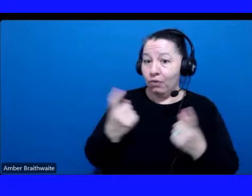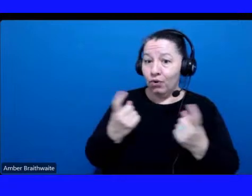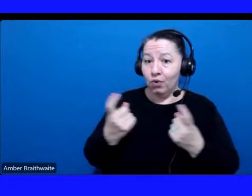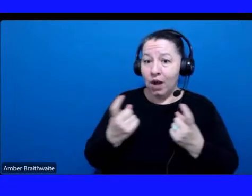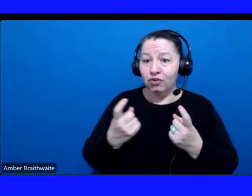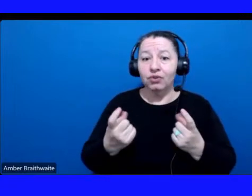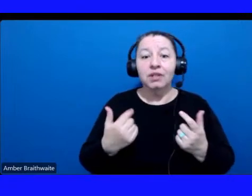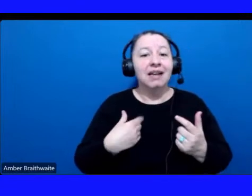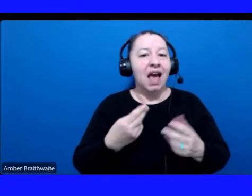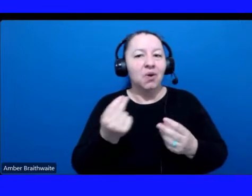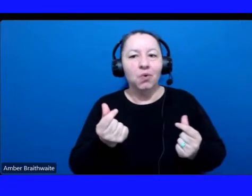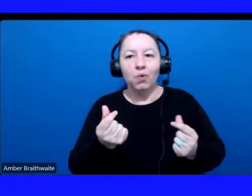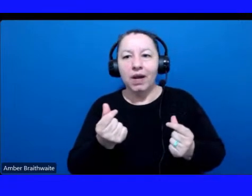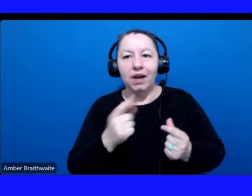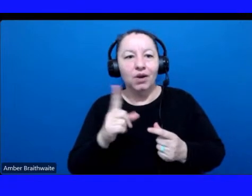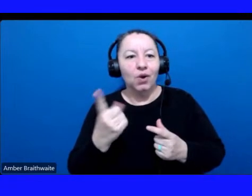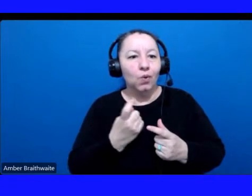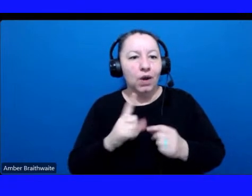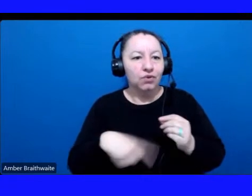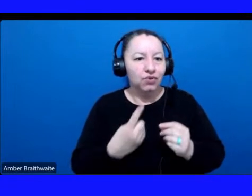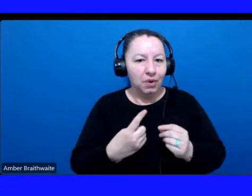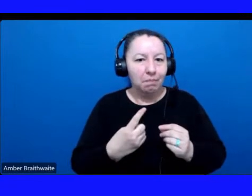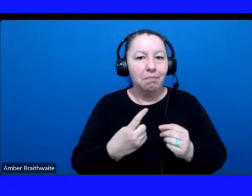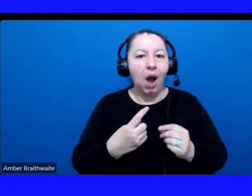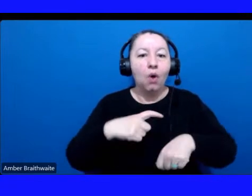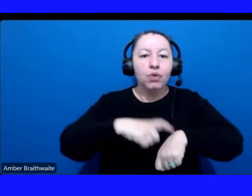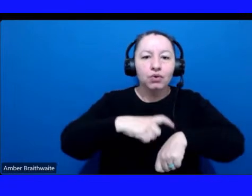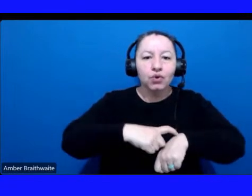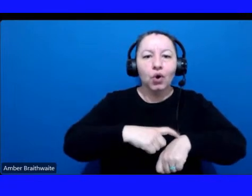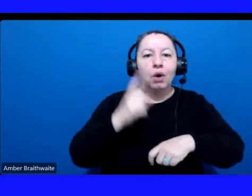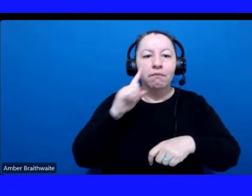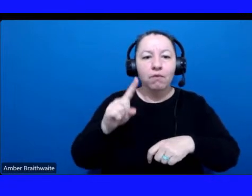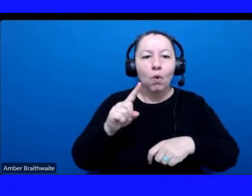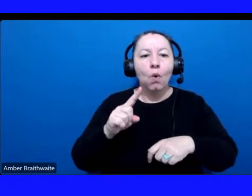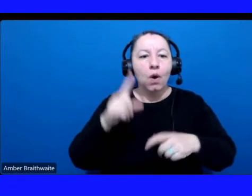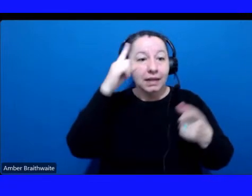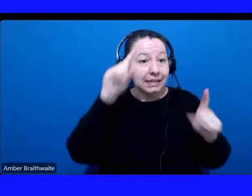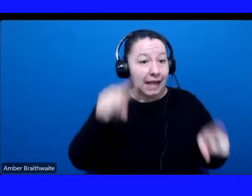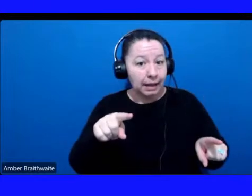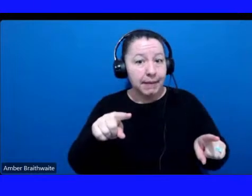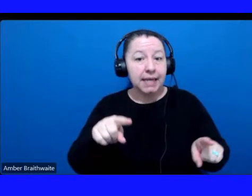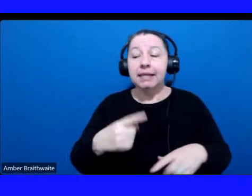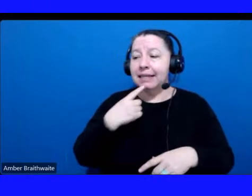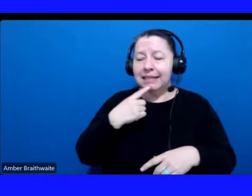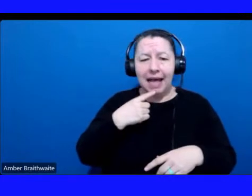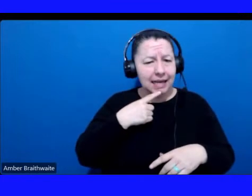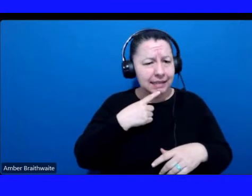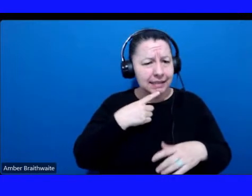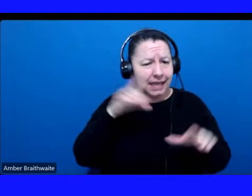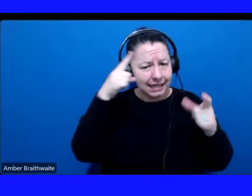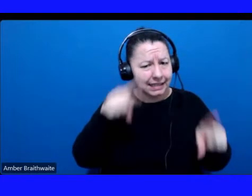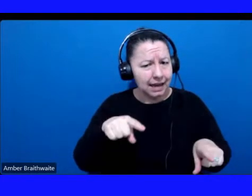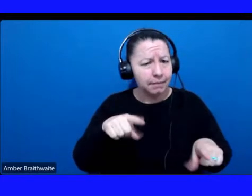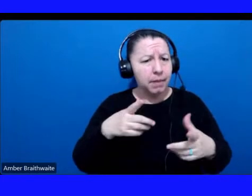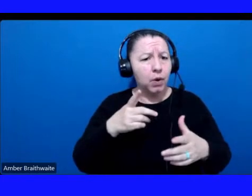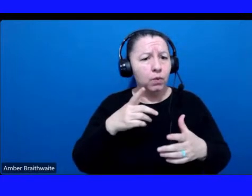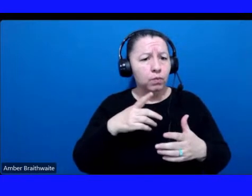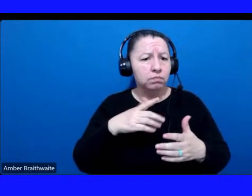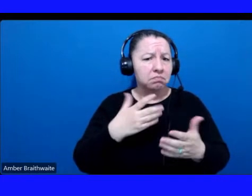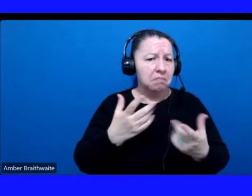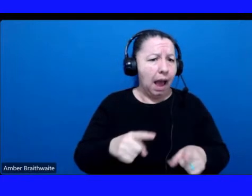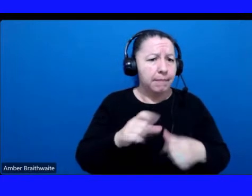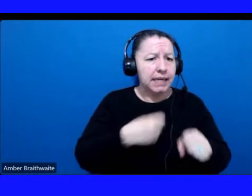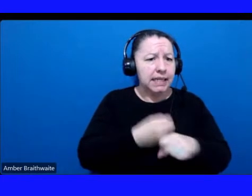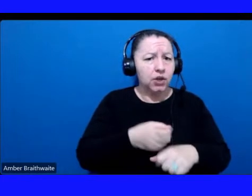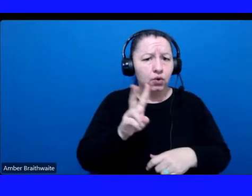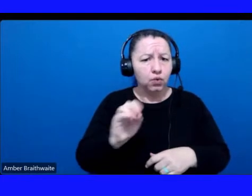different contracts, which were known as Link and Span. Based on lessons learned, which predate me, but I can speak to some of those. There